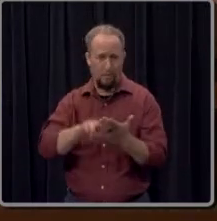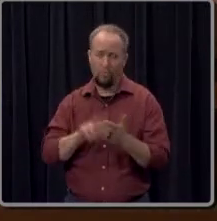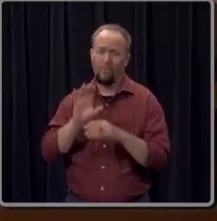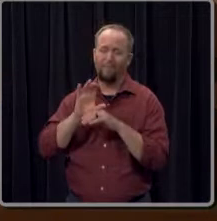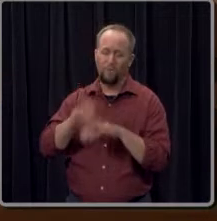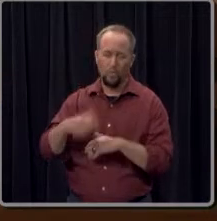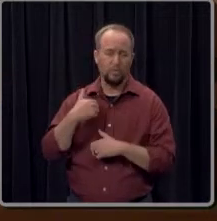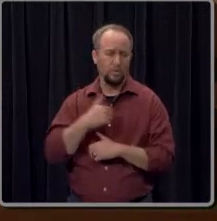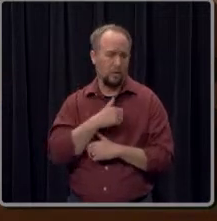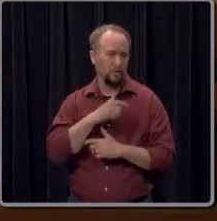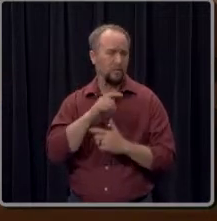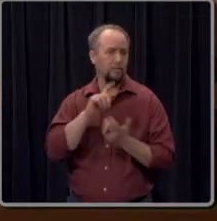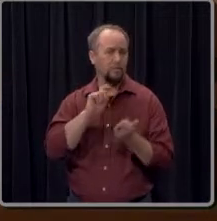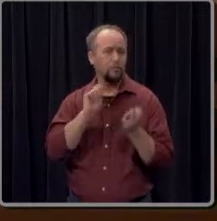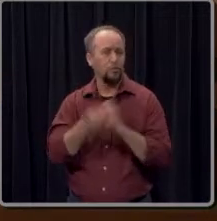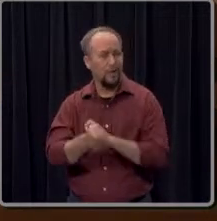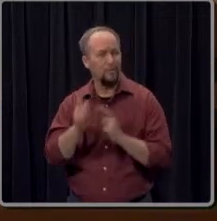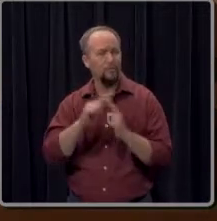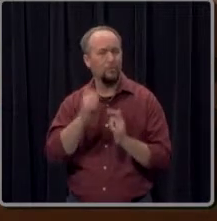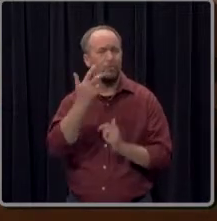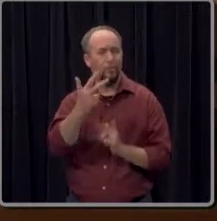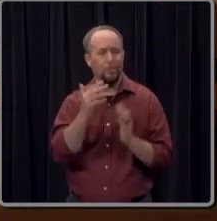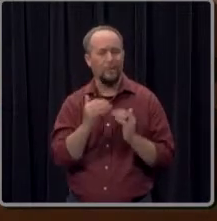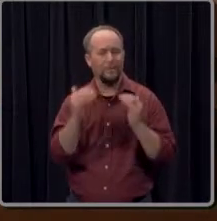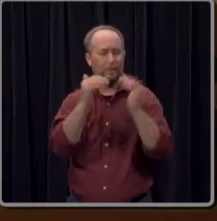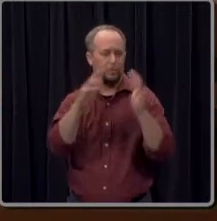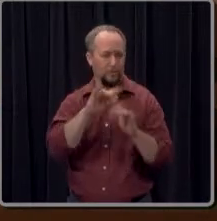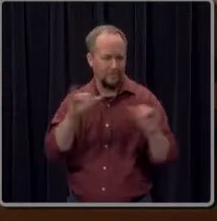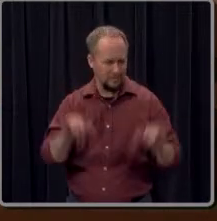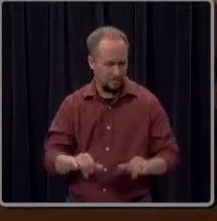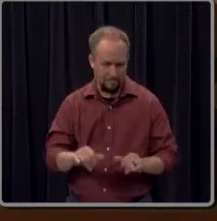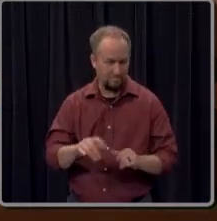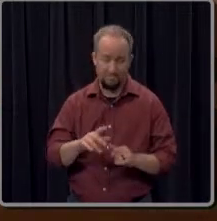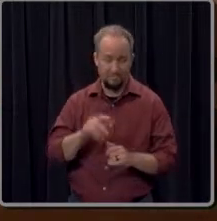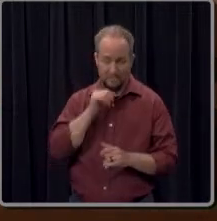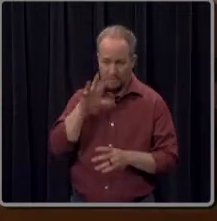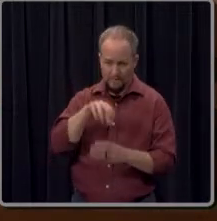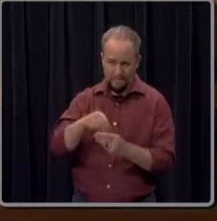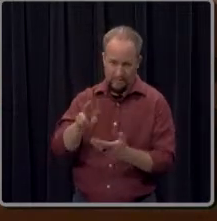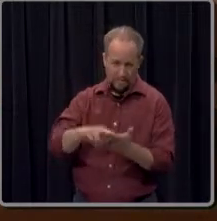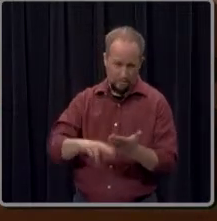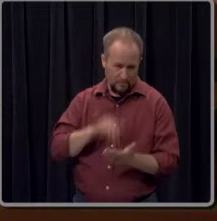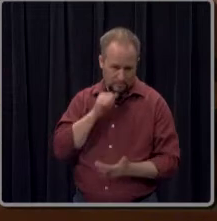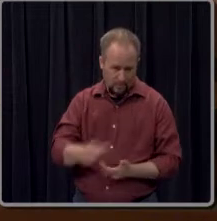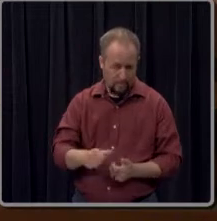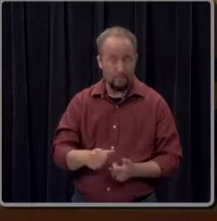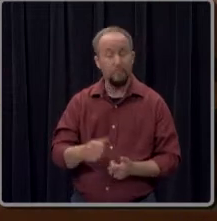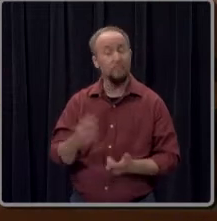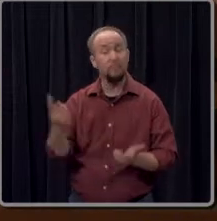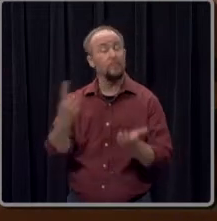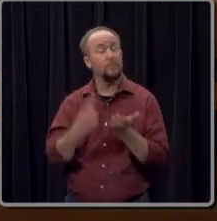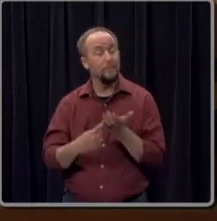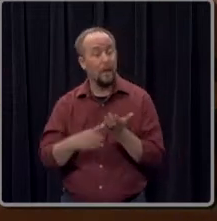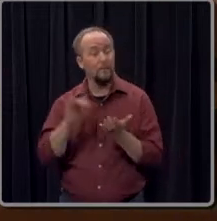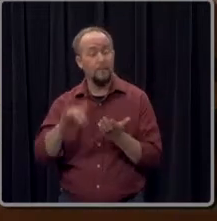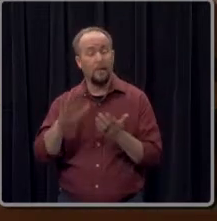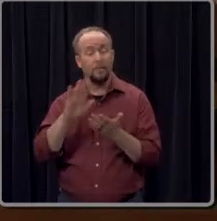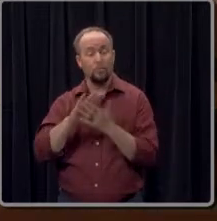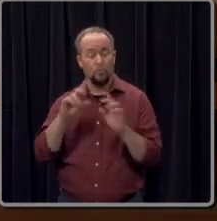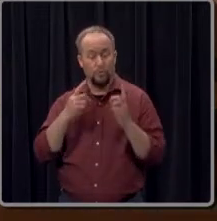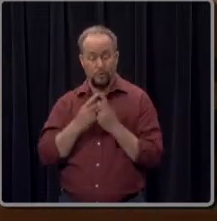to go to a 3-tiered system. The word 3 tiers are not in that bus contract. It talks about that the district and DS